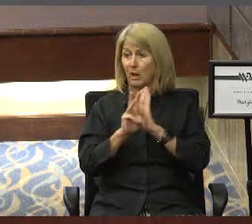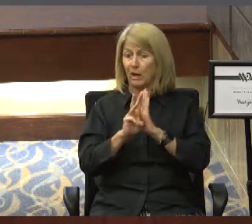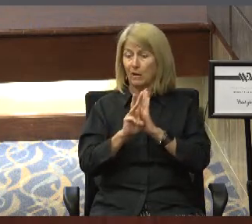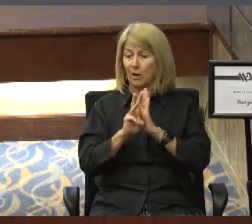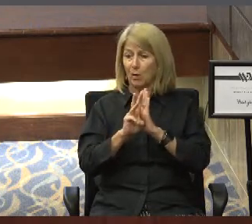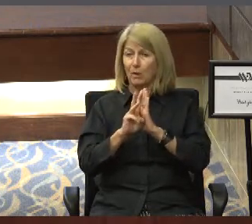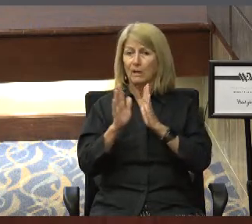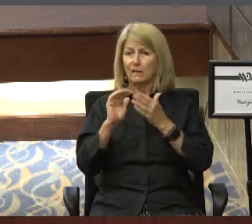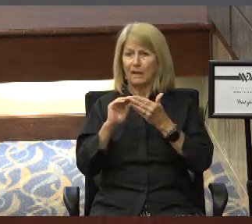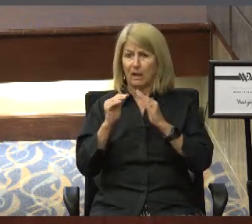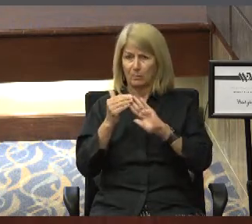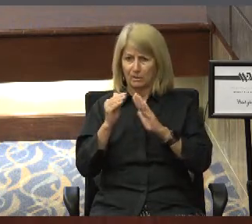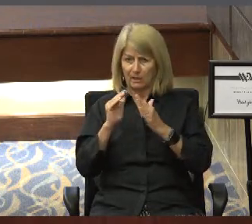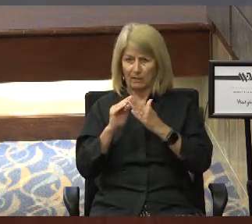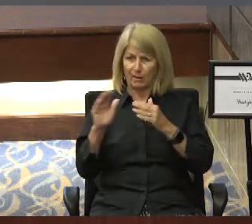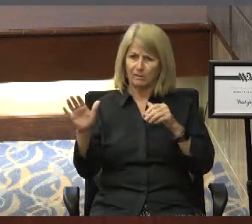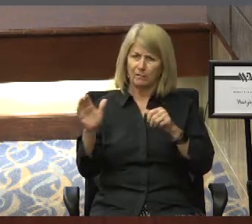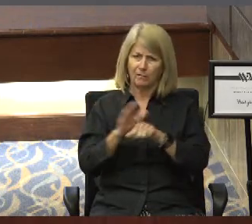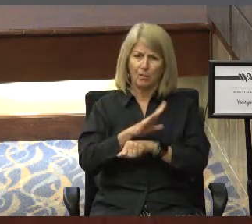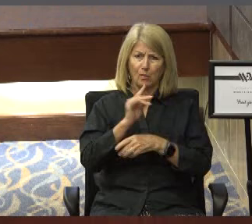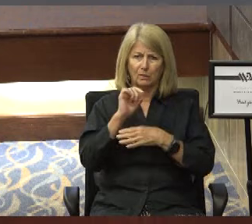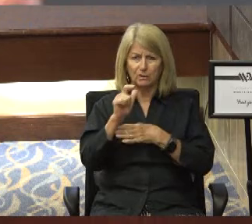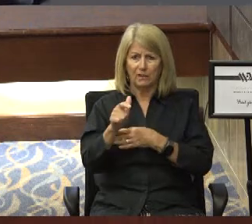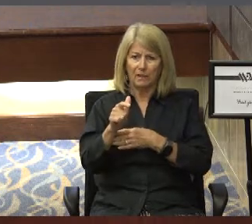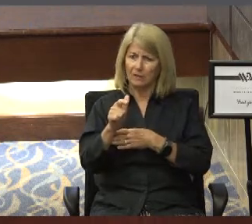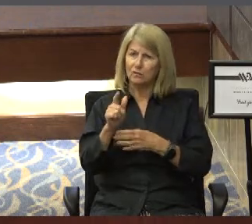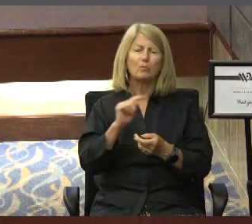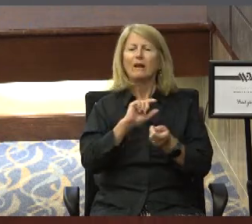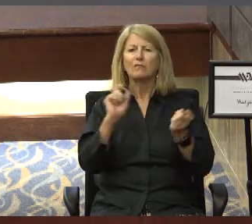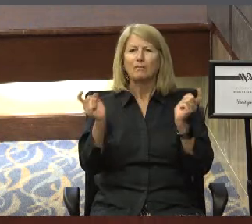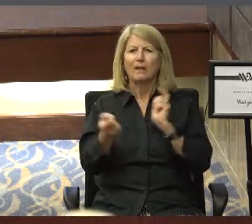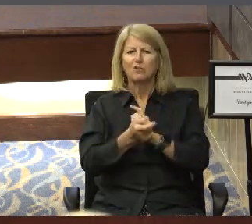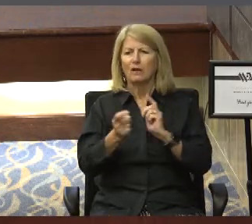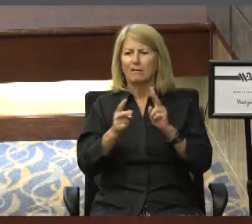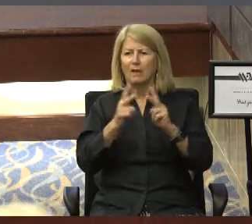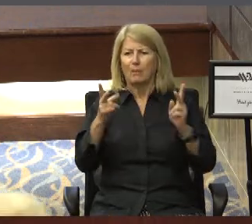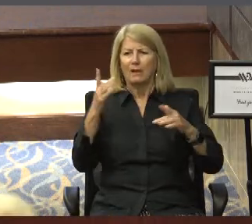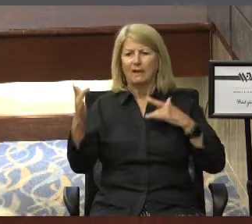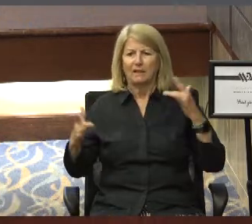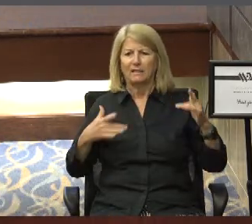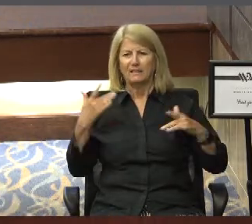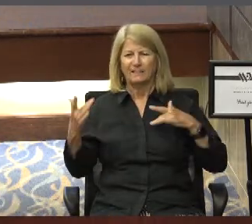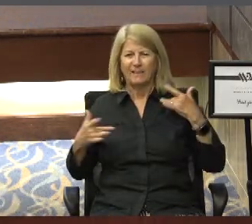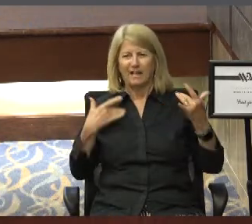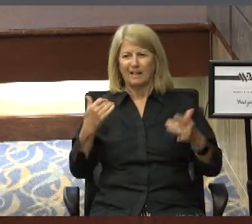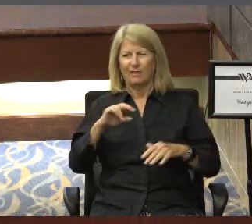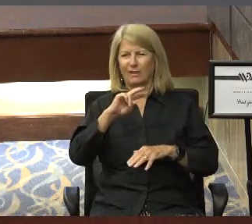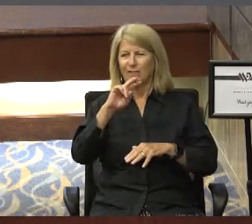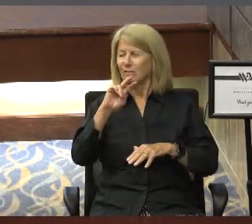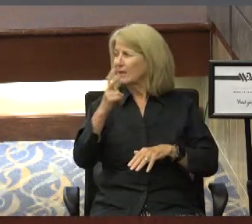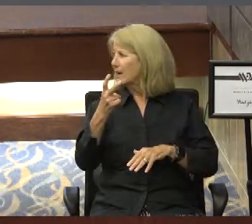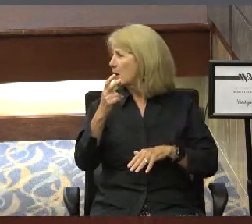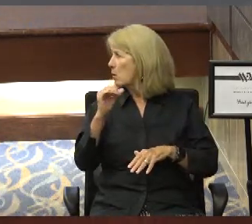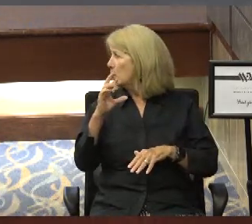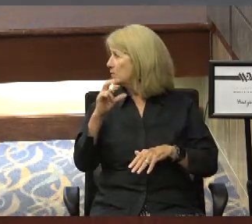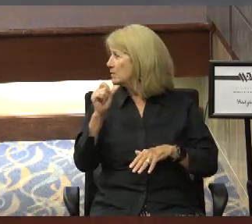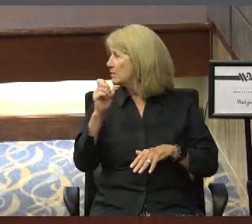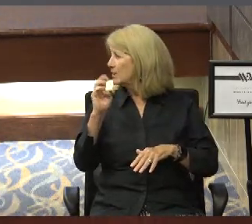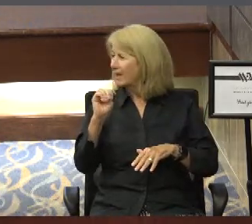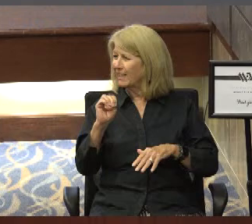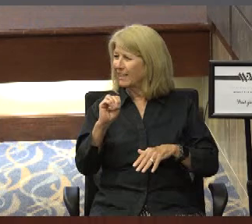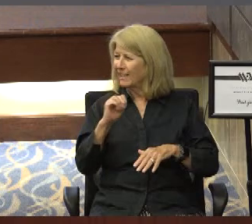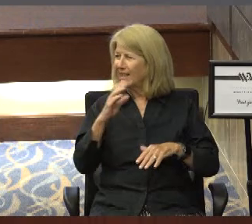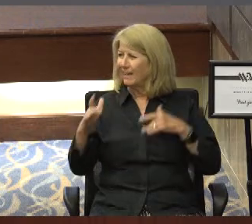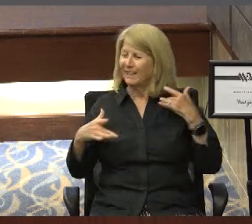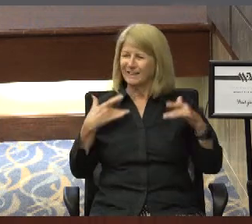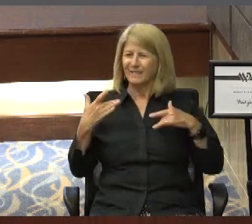whole deal is transformational, and I'm very excited, if I may sing the second chorus of the Pointer Sisters song, excited